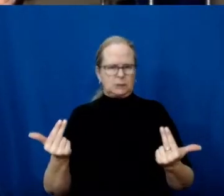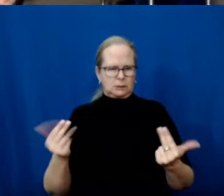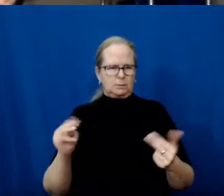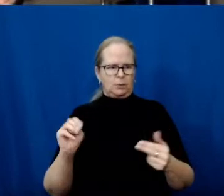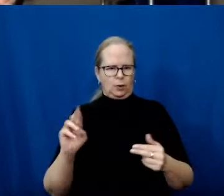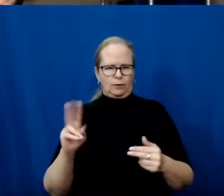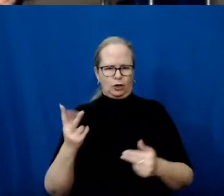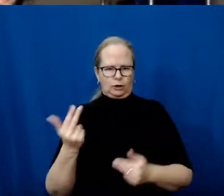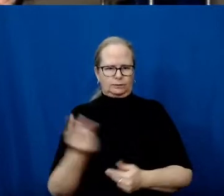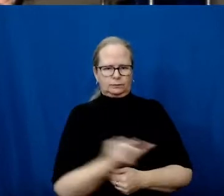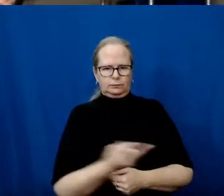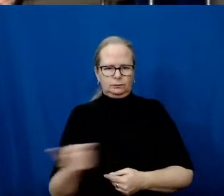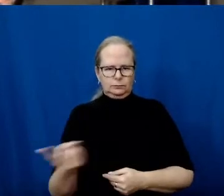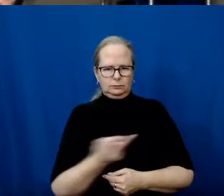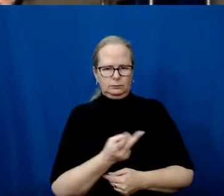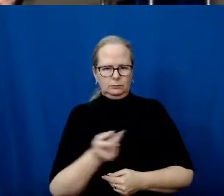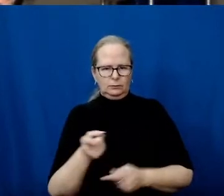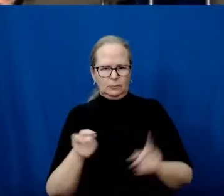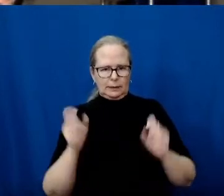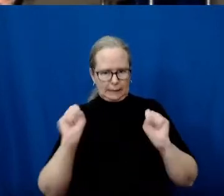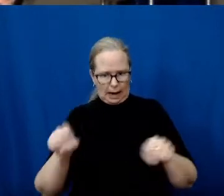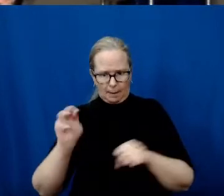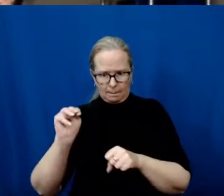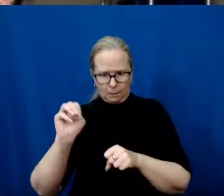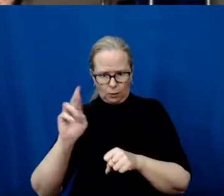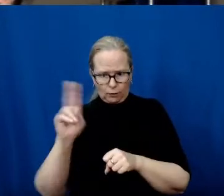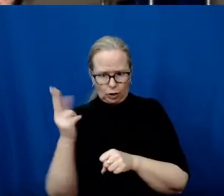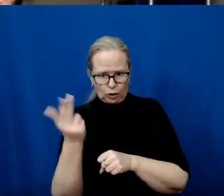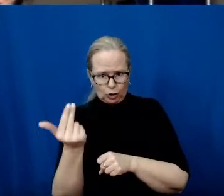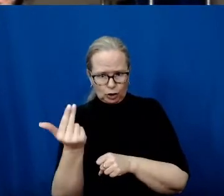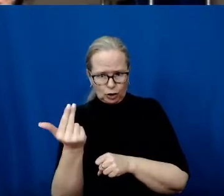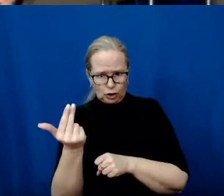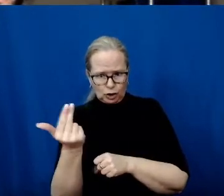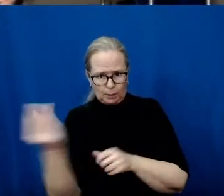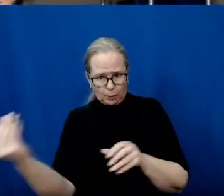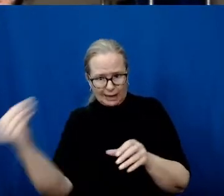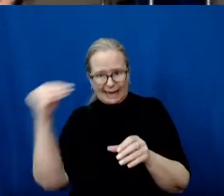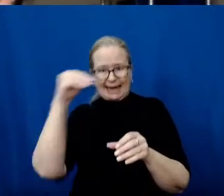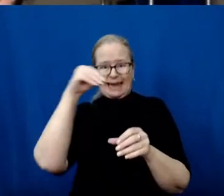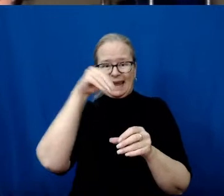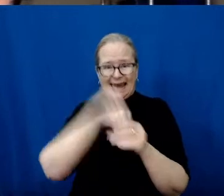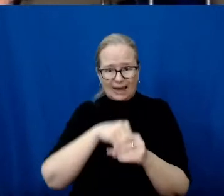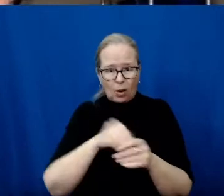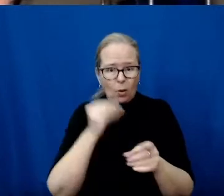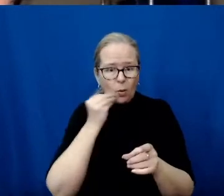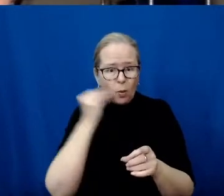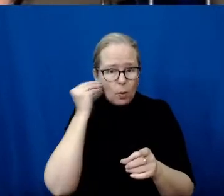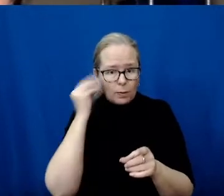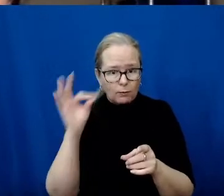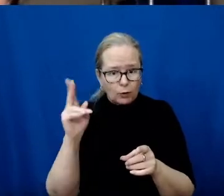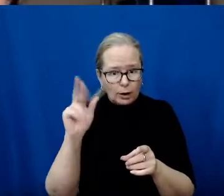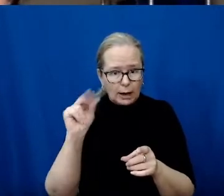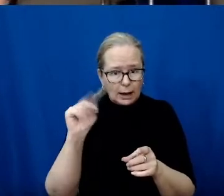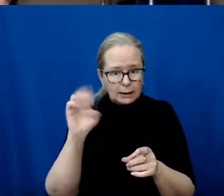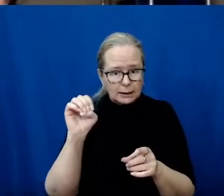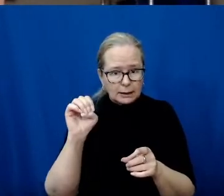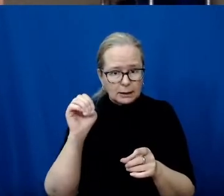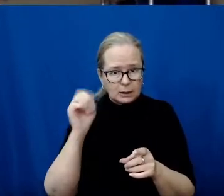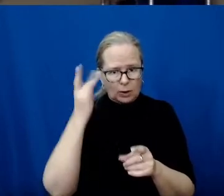your home furnace, or is that challenging for your furnace's motor? Ask your HVAC